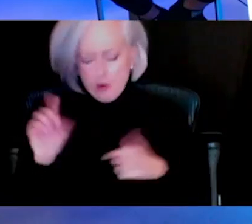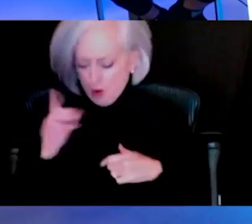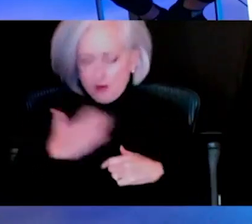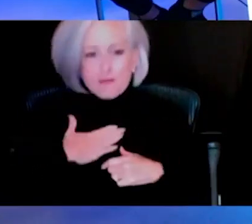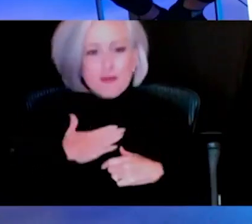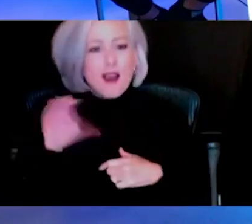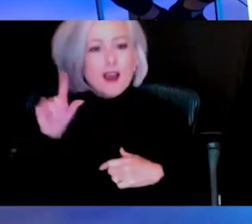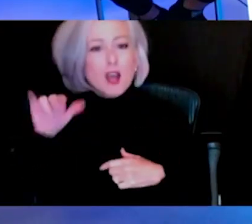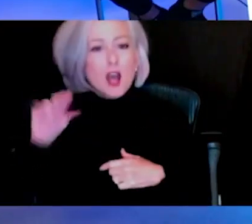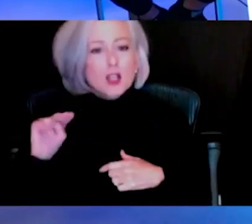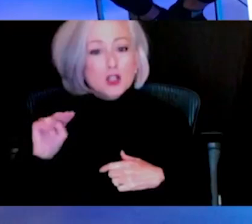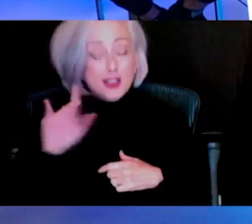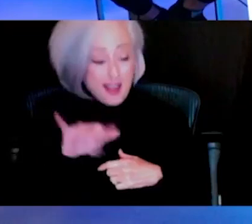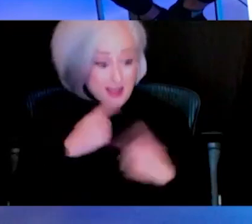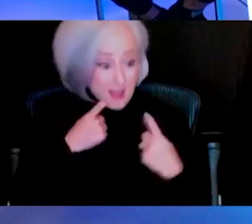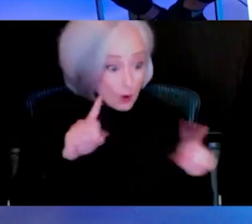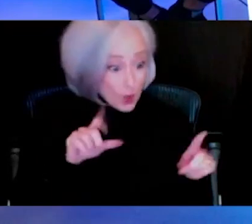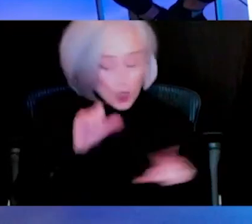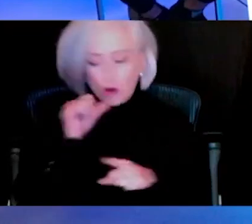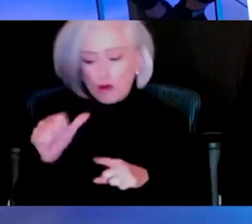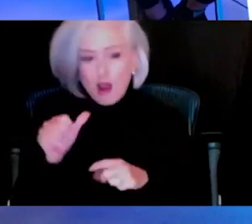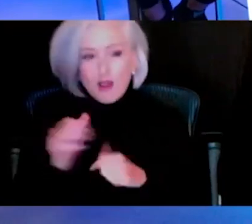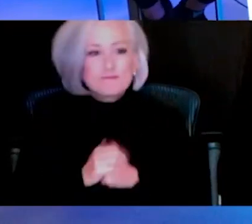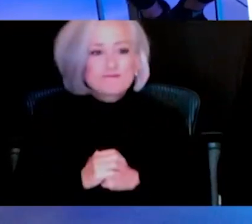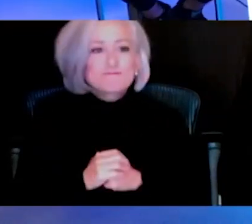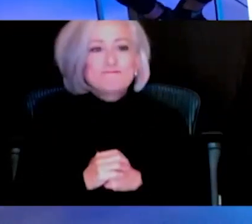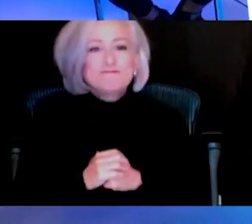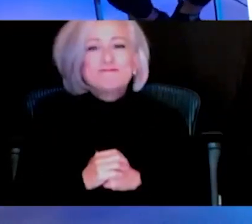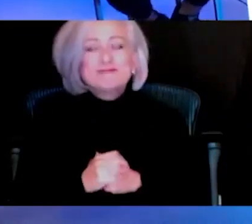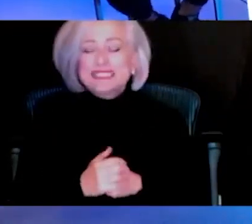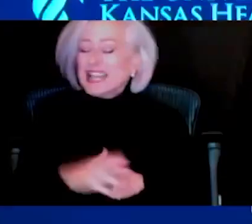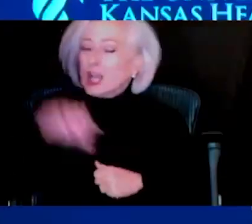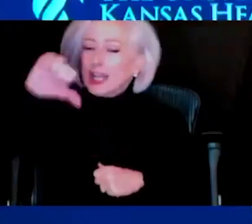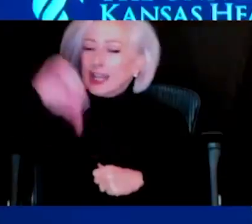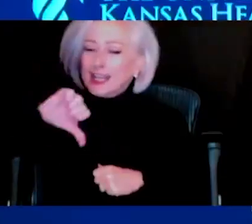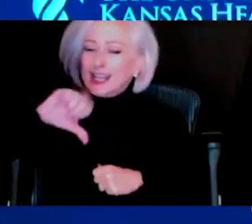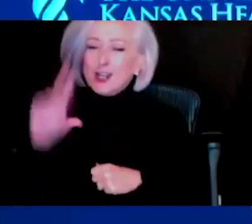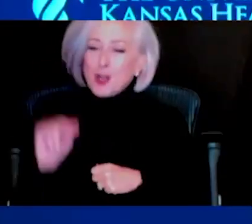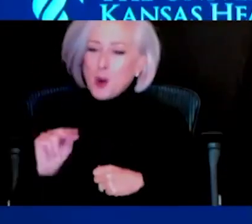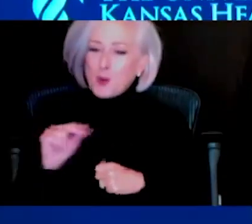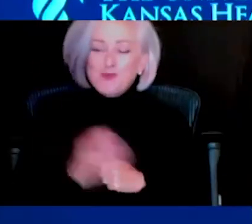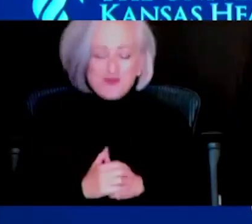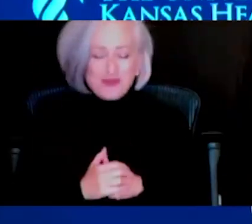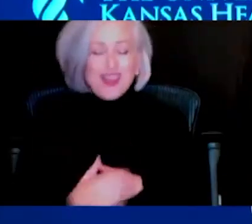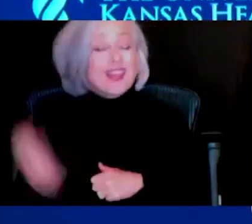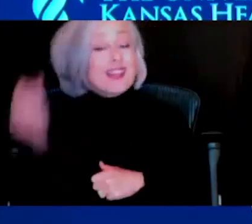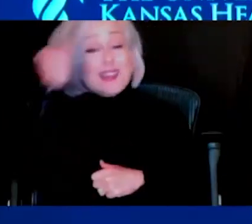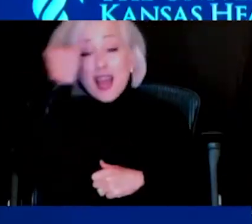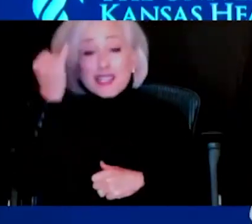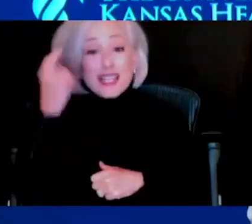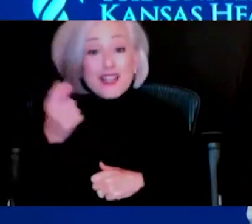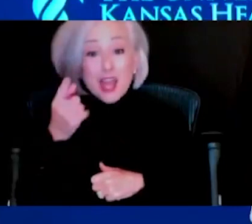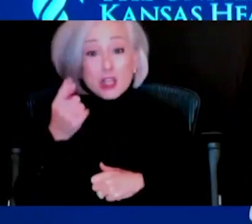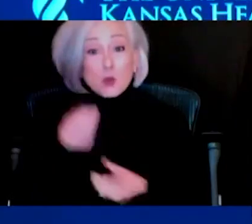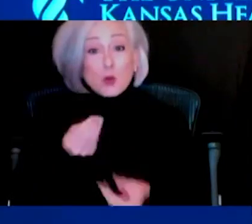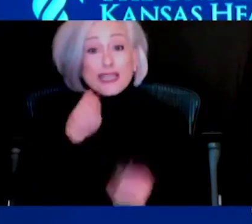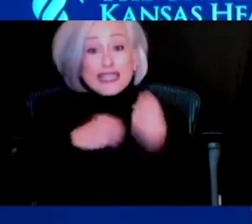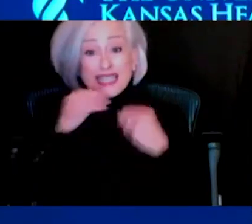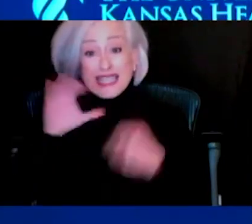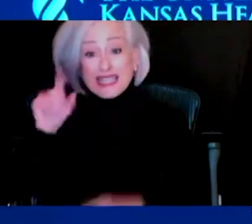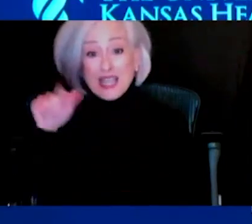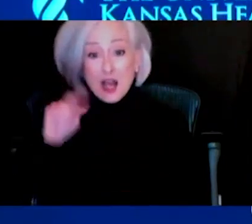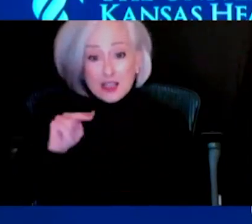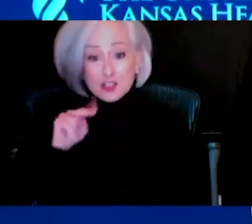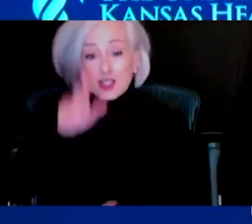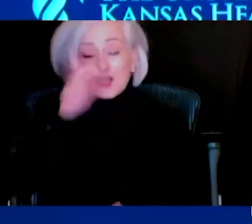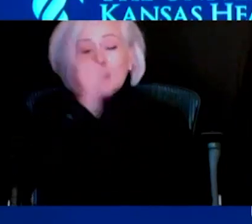work? Does it not? So, yeah, the idea that you would ingest collagen, you digest it,